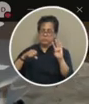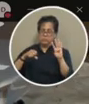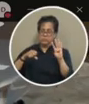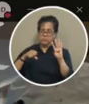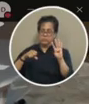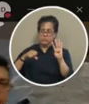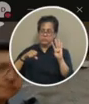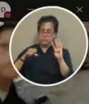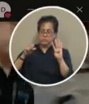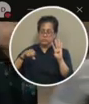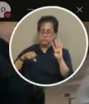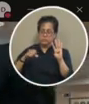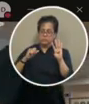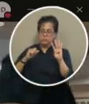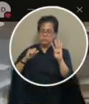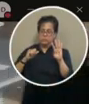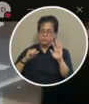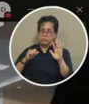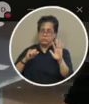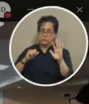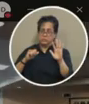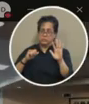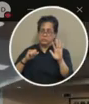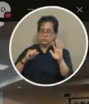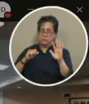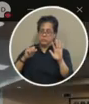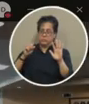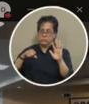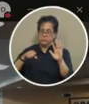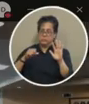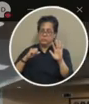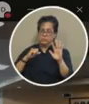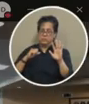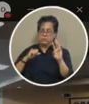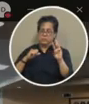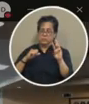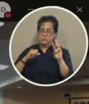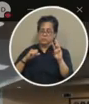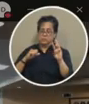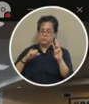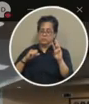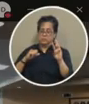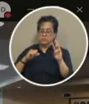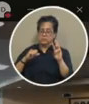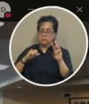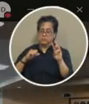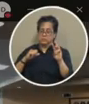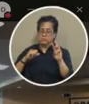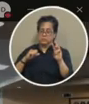Morgan, Aye. Salcido, Aye. Rodriguez,